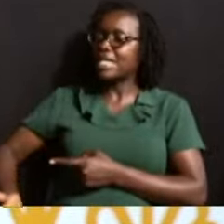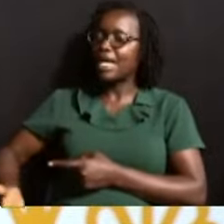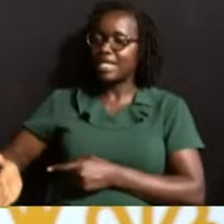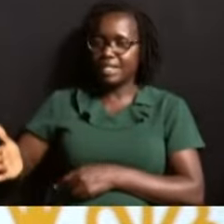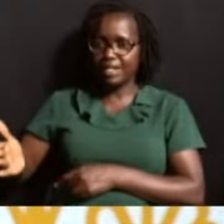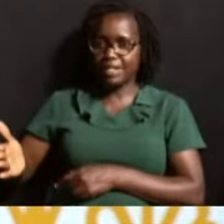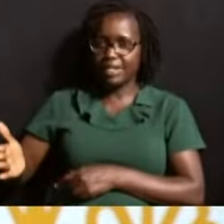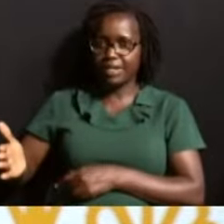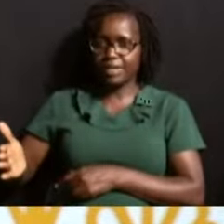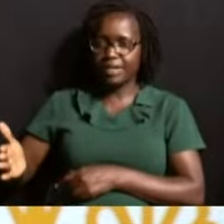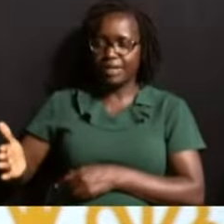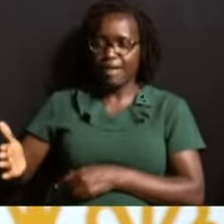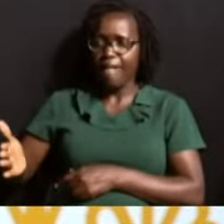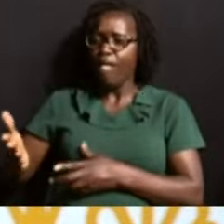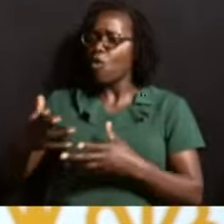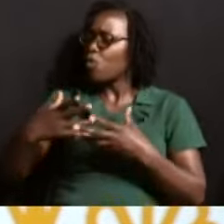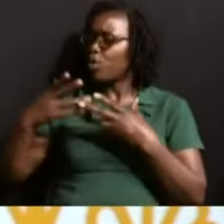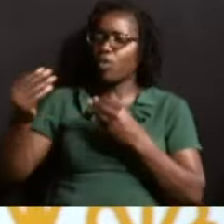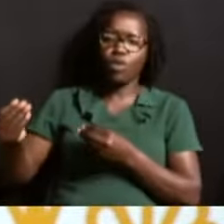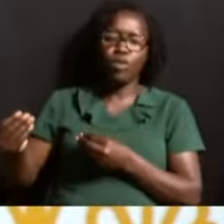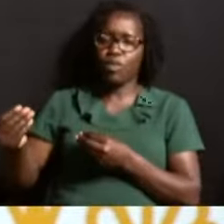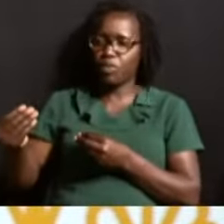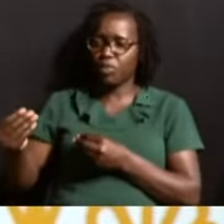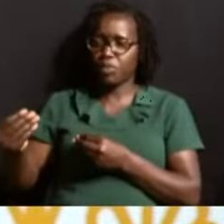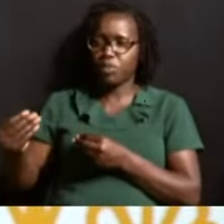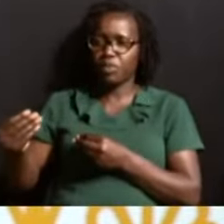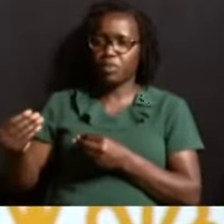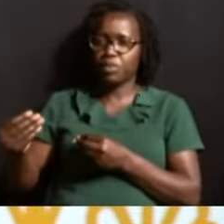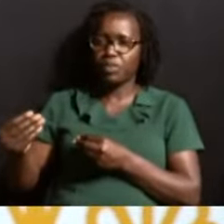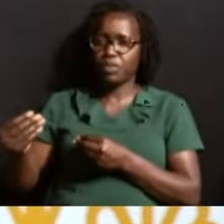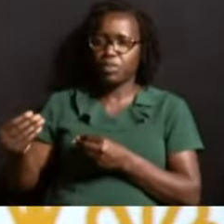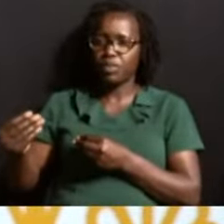side. Let us go.